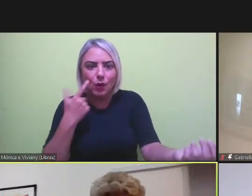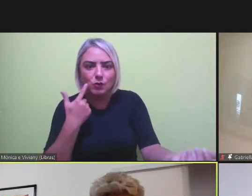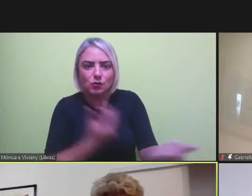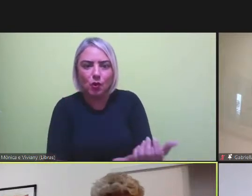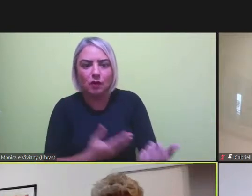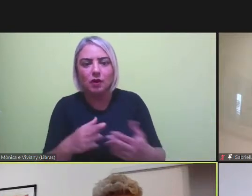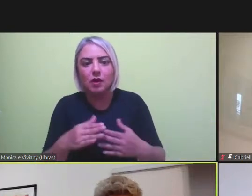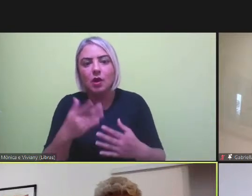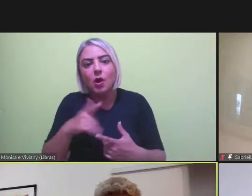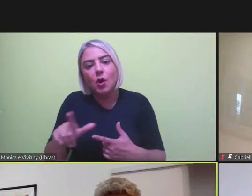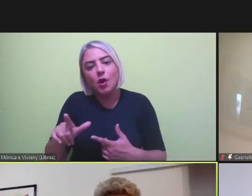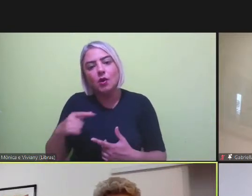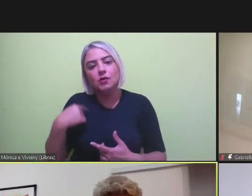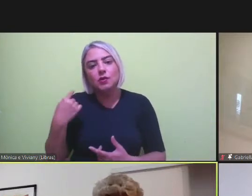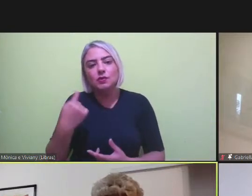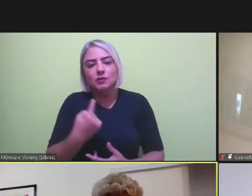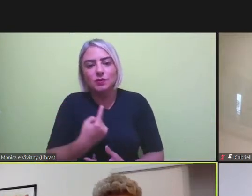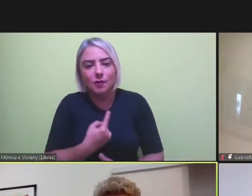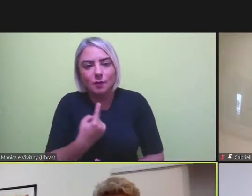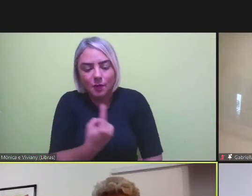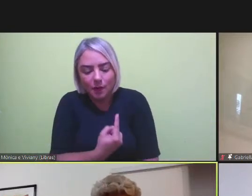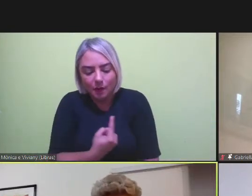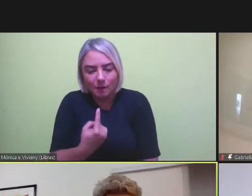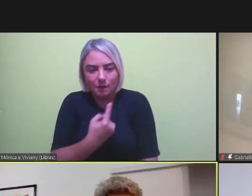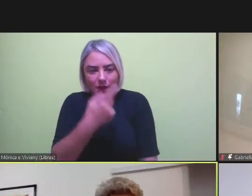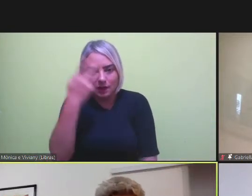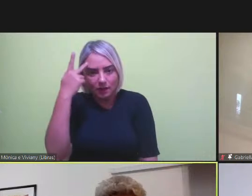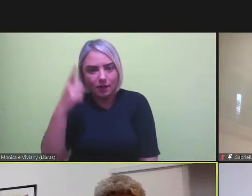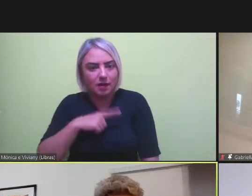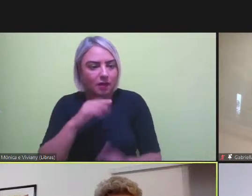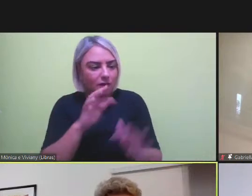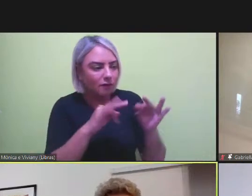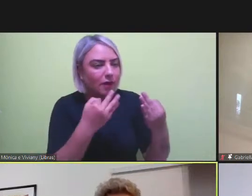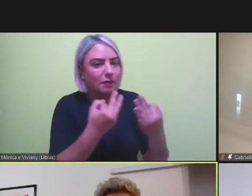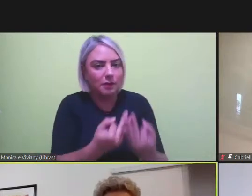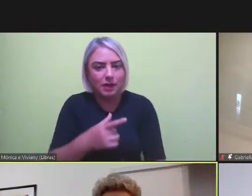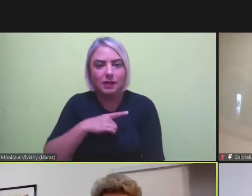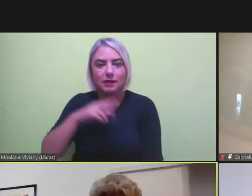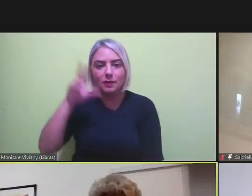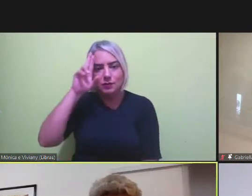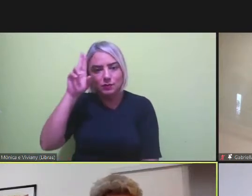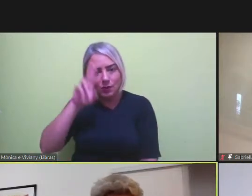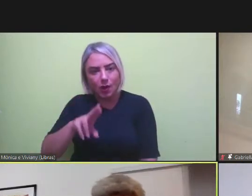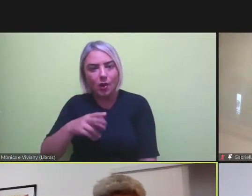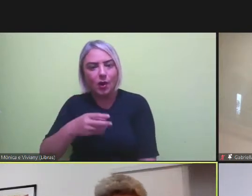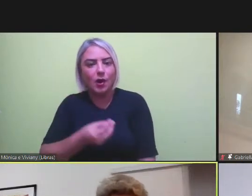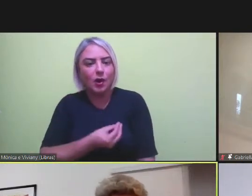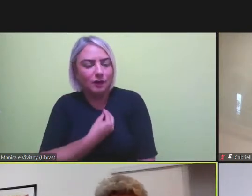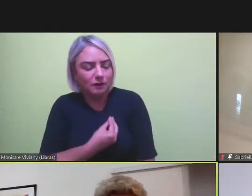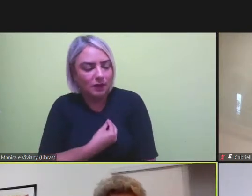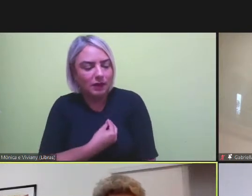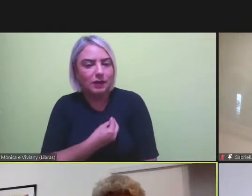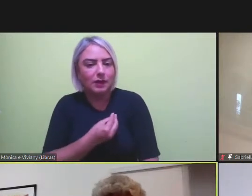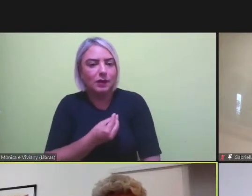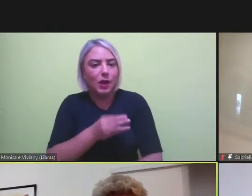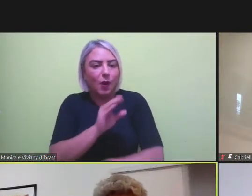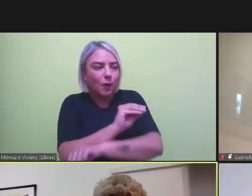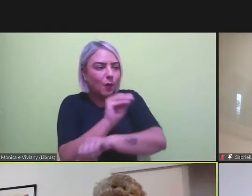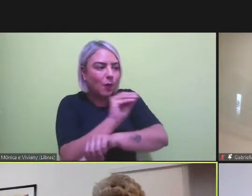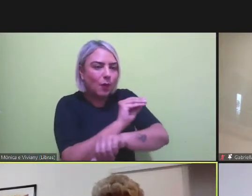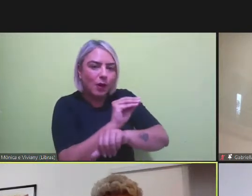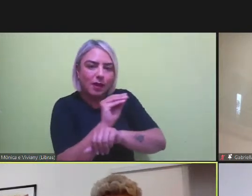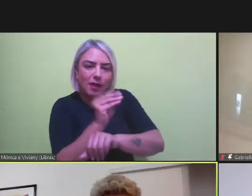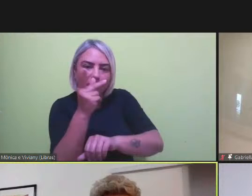thing fast. Of course, that we are always a person that has a family, that has a historic, a life.